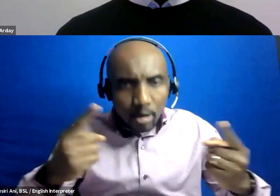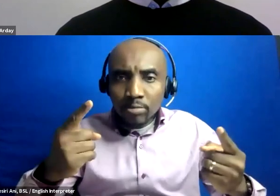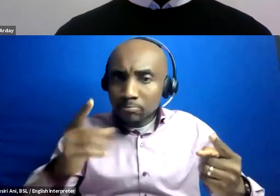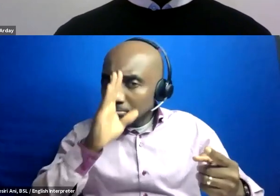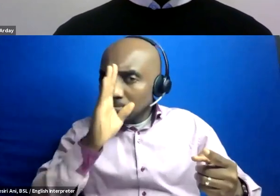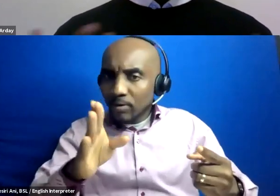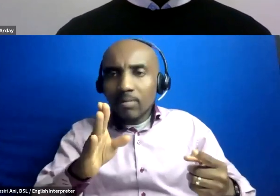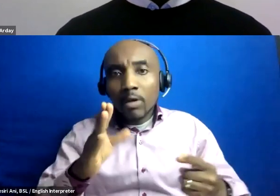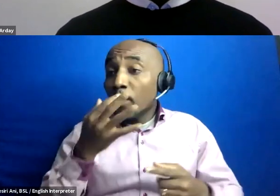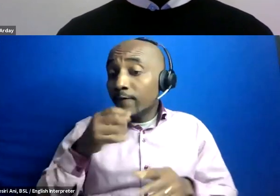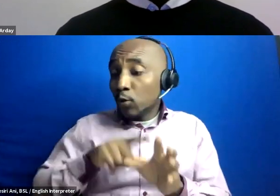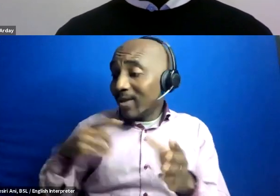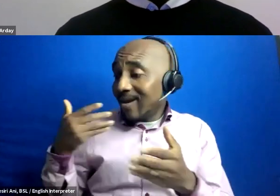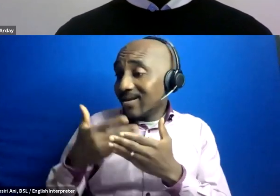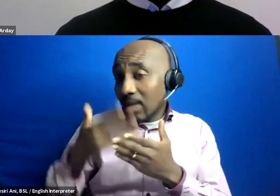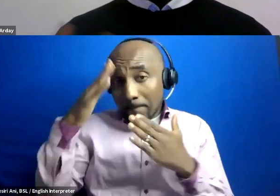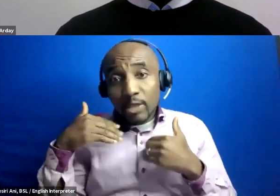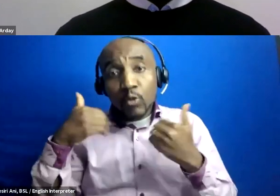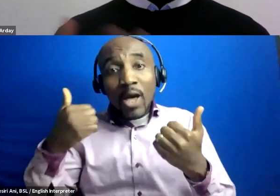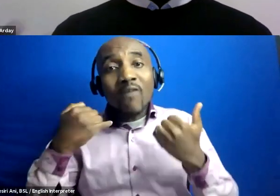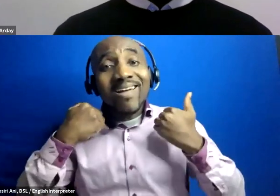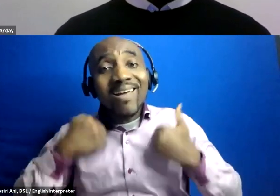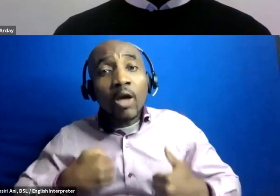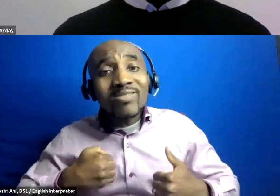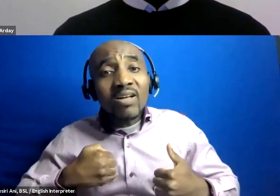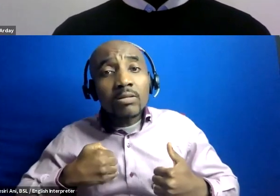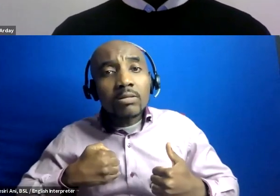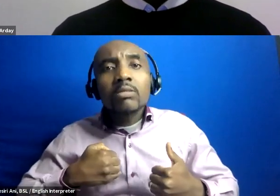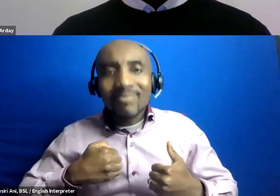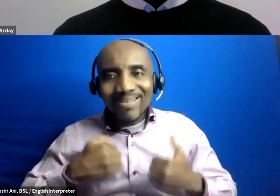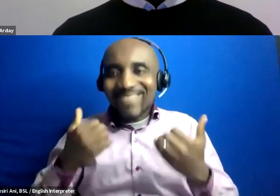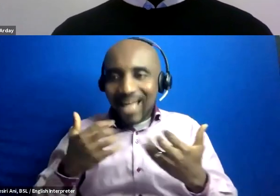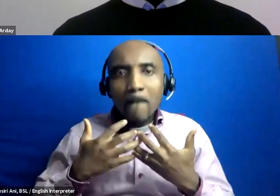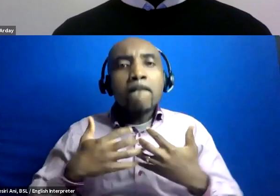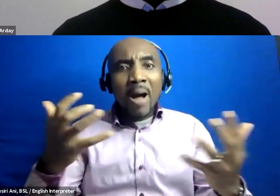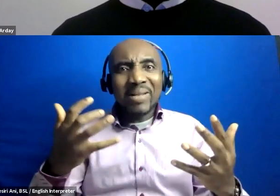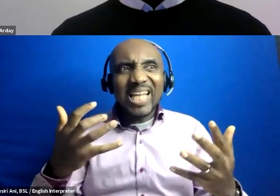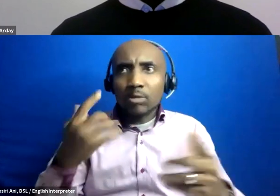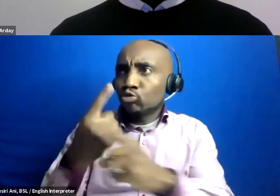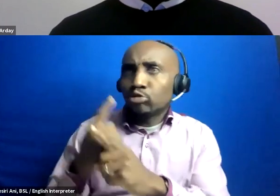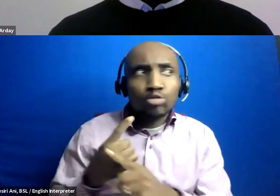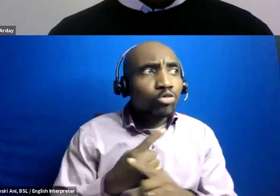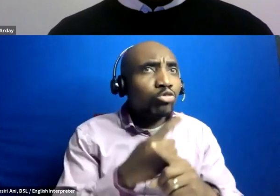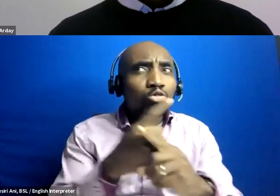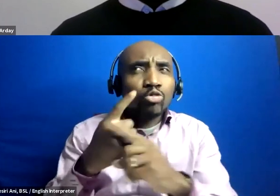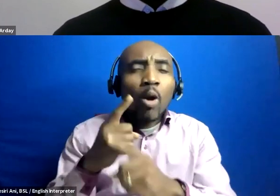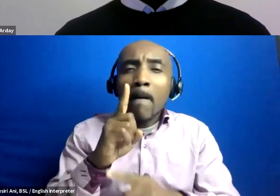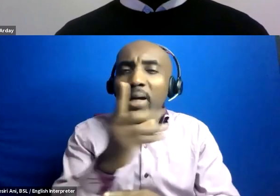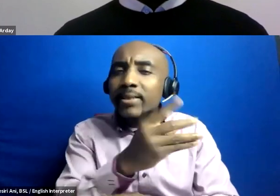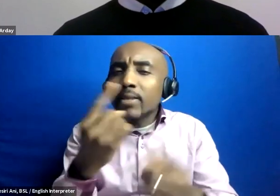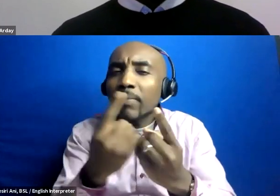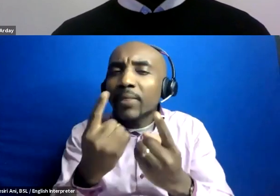of mental health and mental illness has entered a bit more of the public consciousness, there are still conditions that aren't spoken